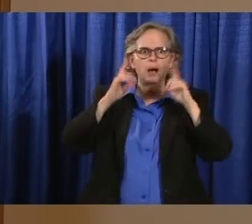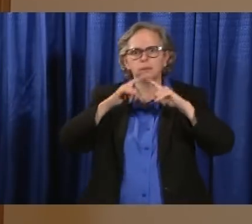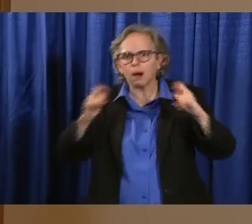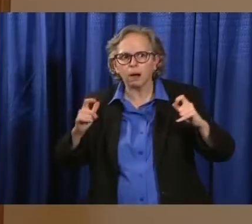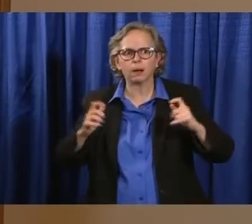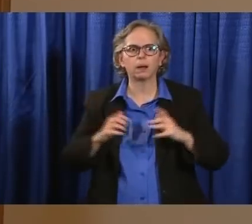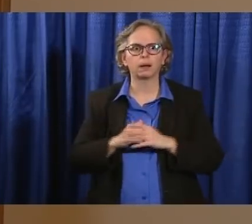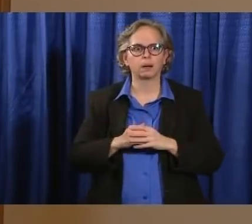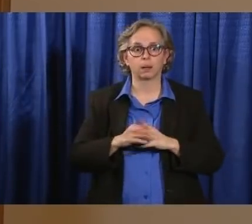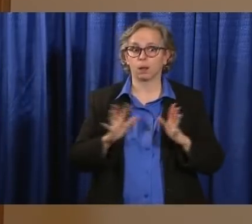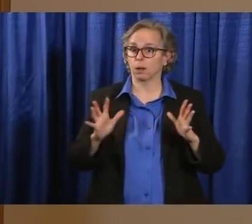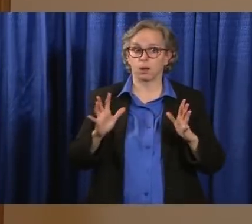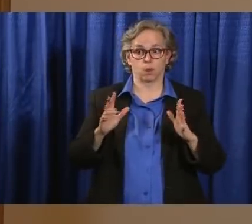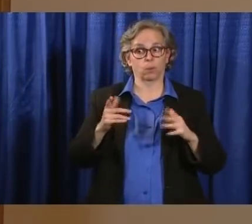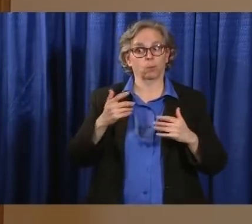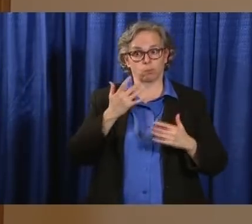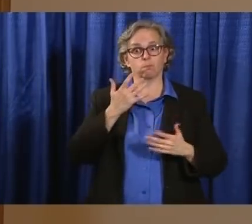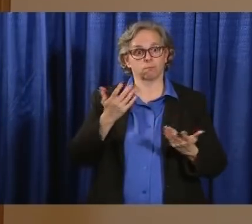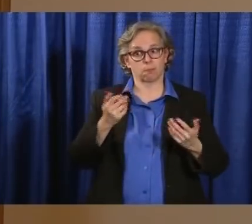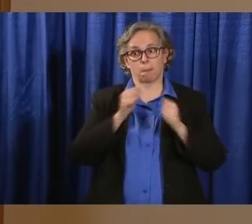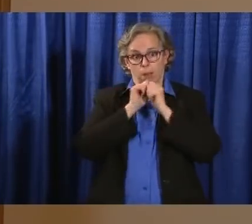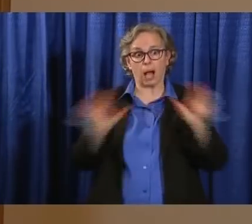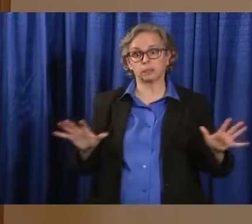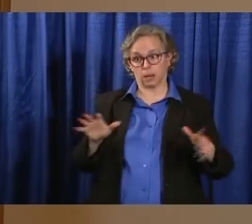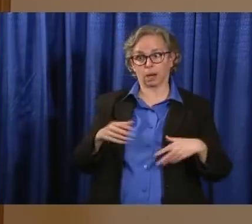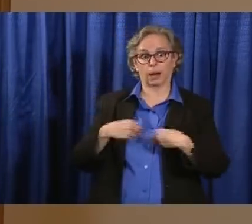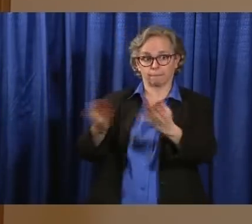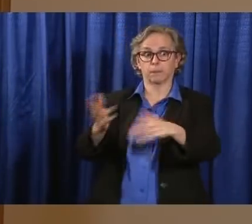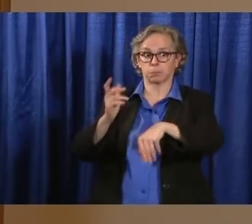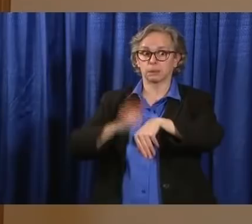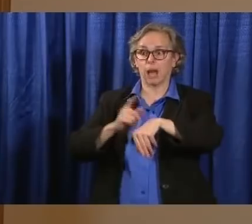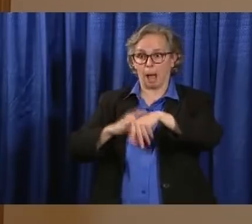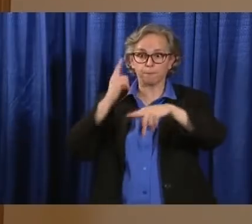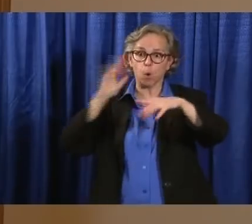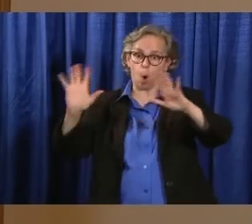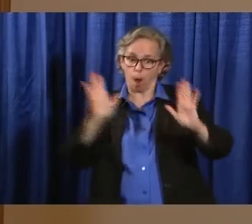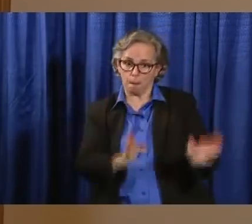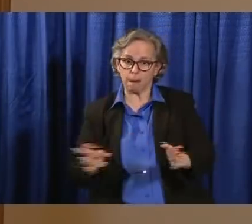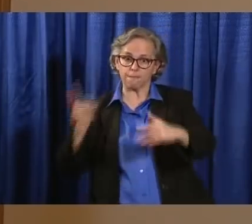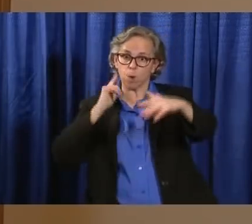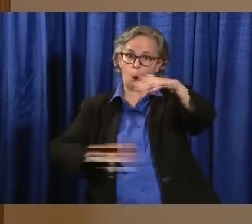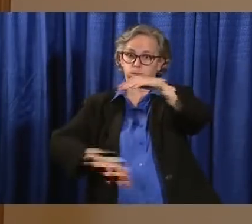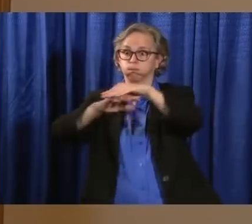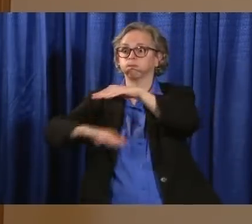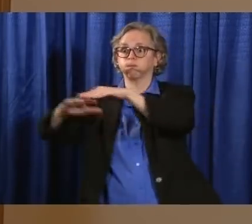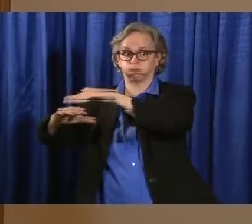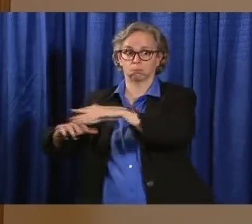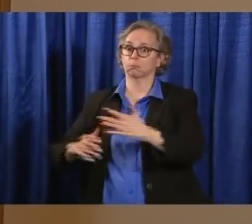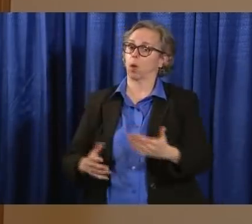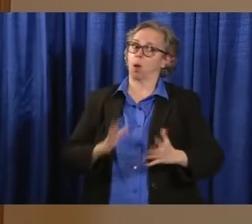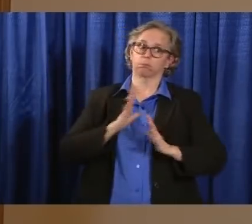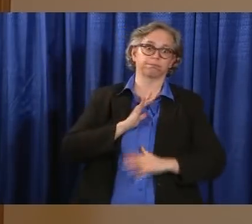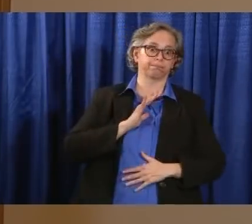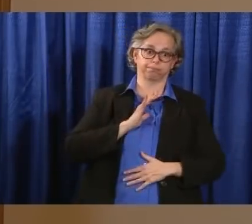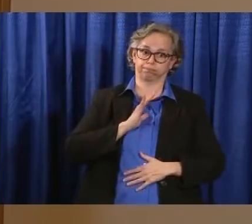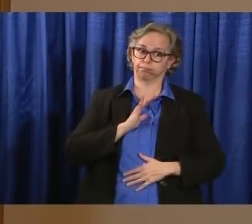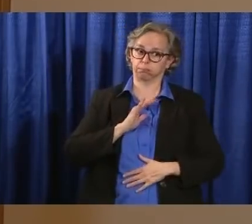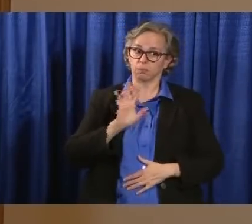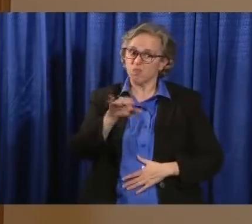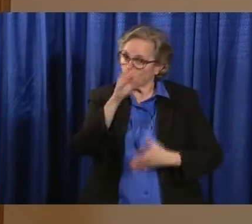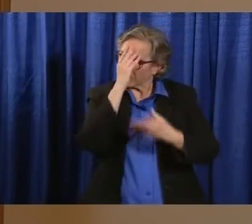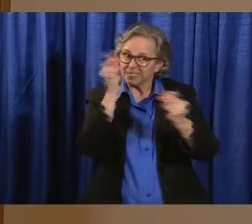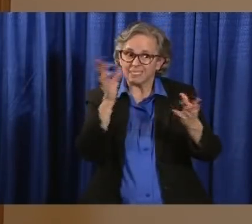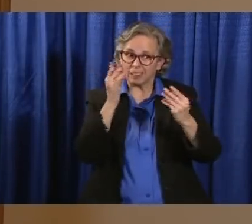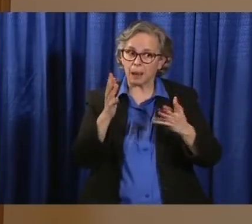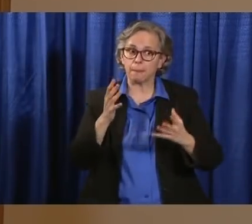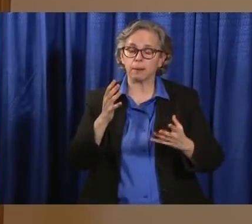ways we're seeing on the nightly news right now. So our modelers are gonna keep sharing the best data they can as we get